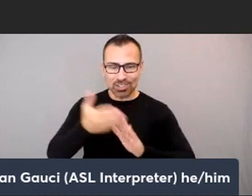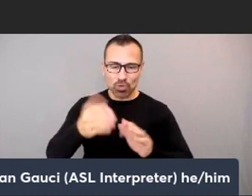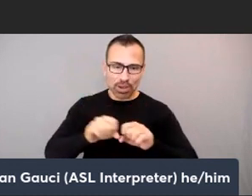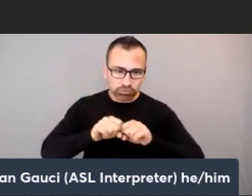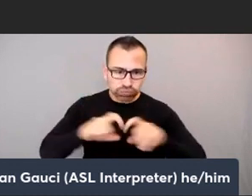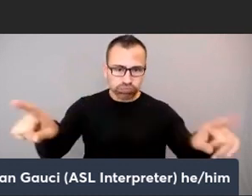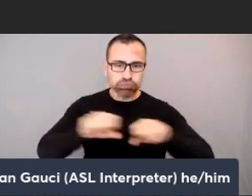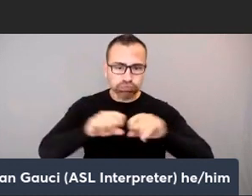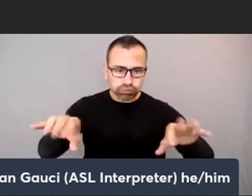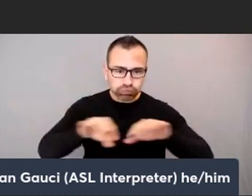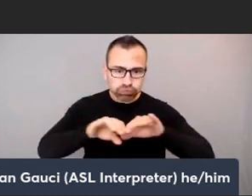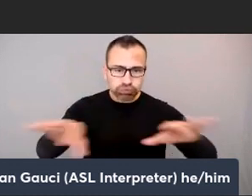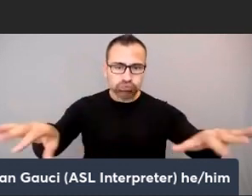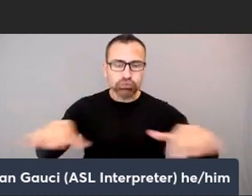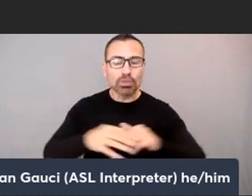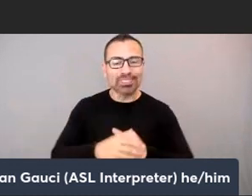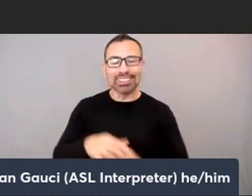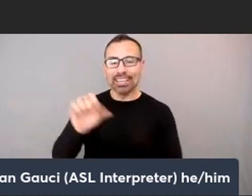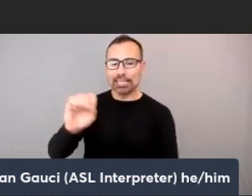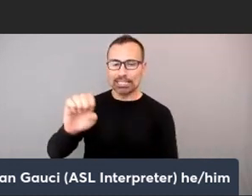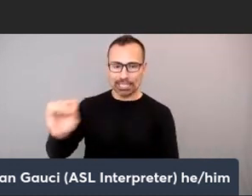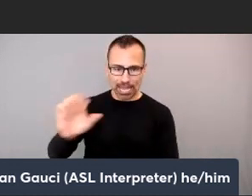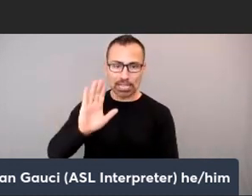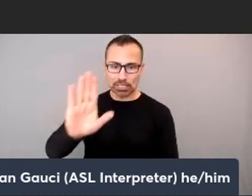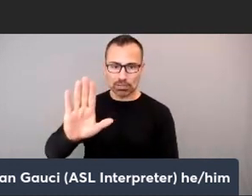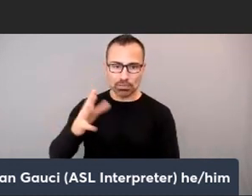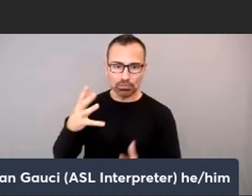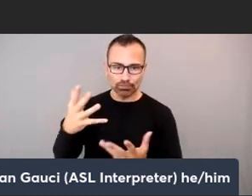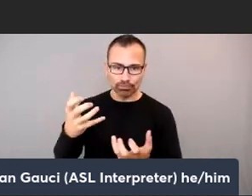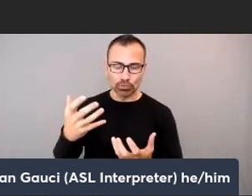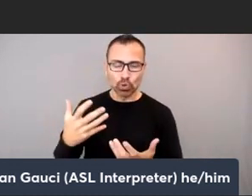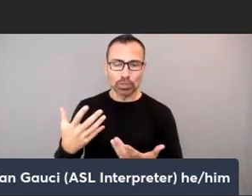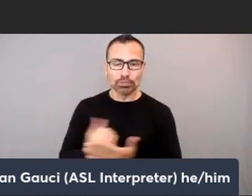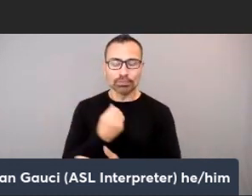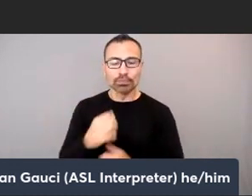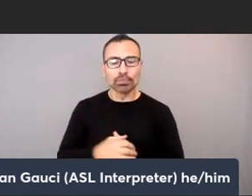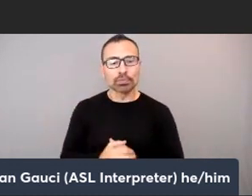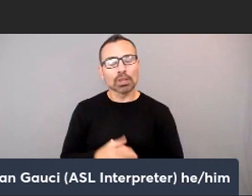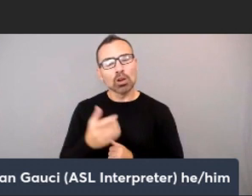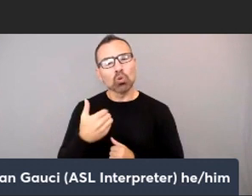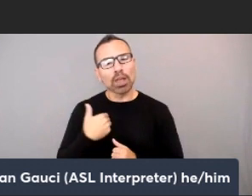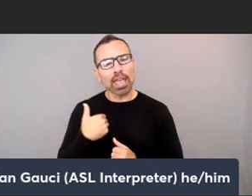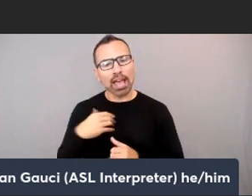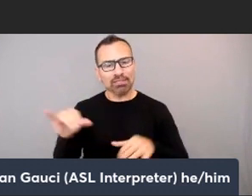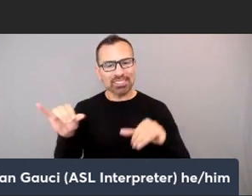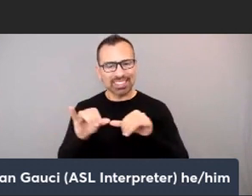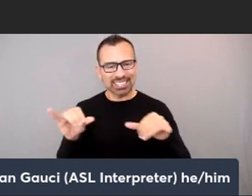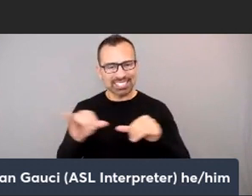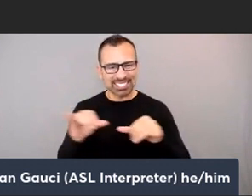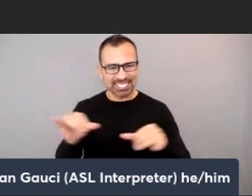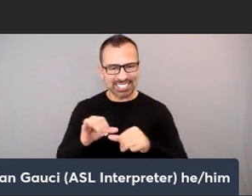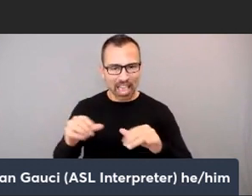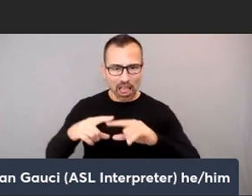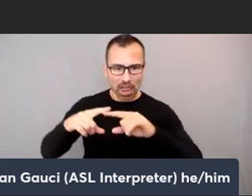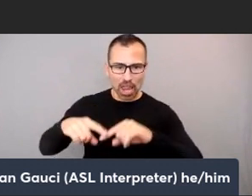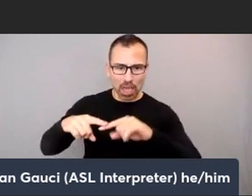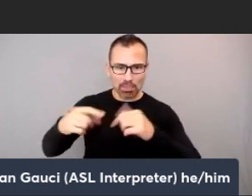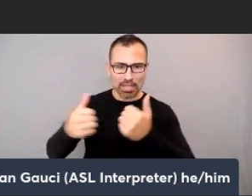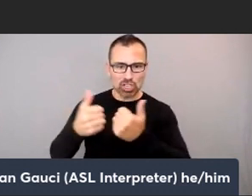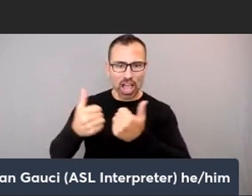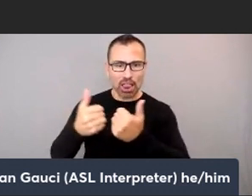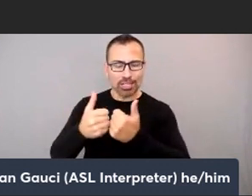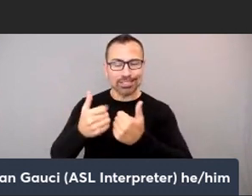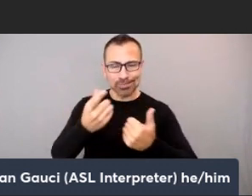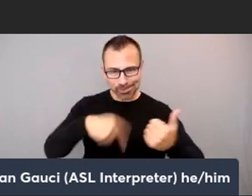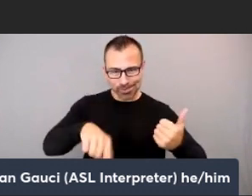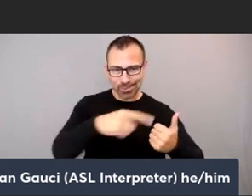solution. Primarily, we take the scale and reliability challenges out of sending hundreds, thousands, millions,